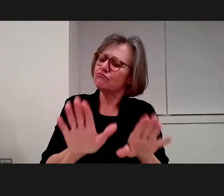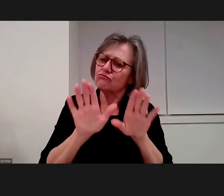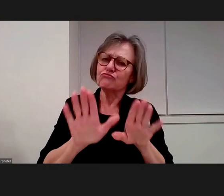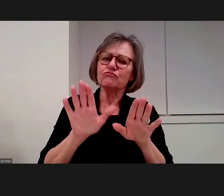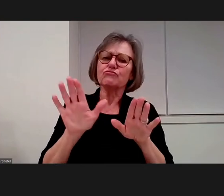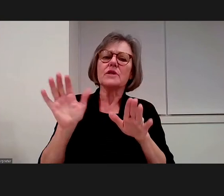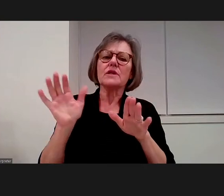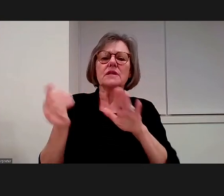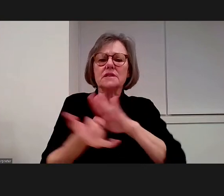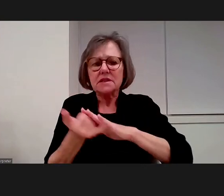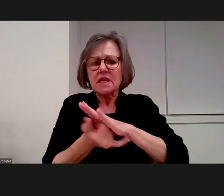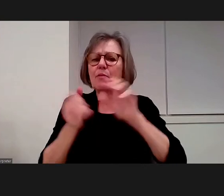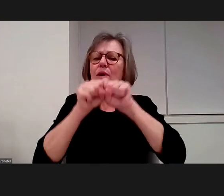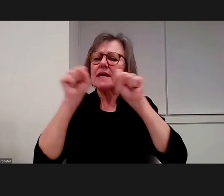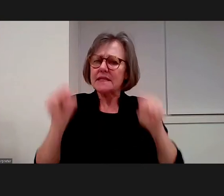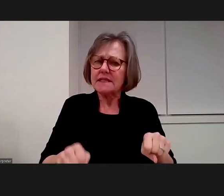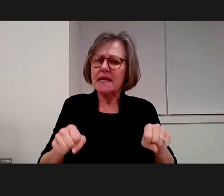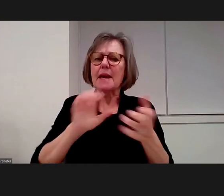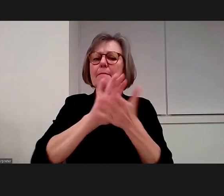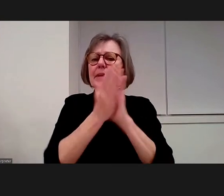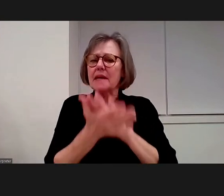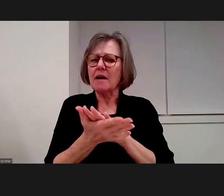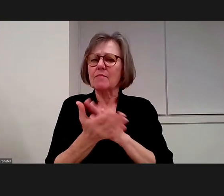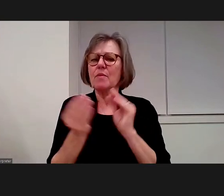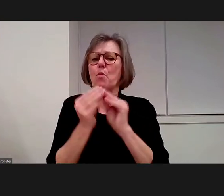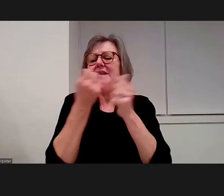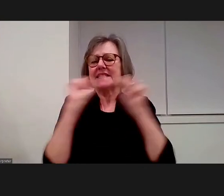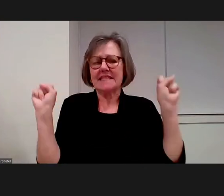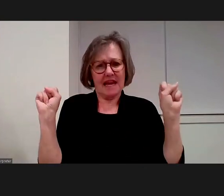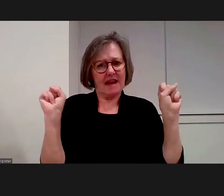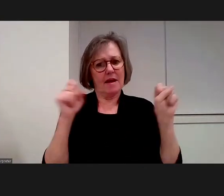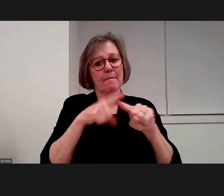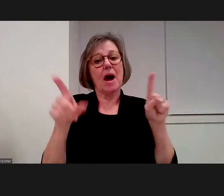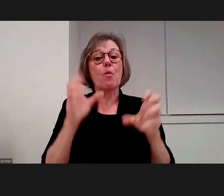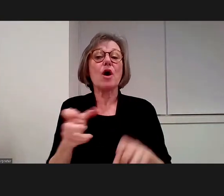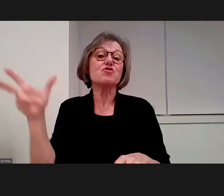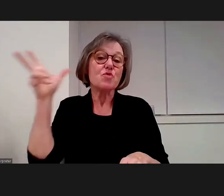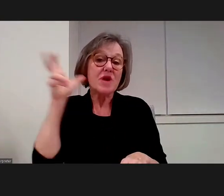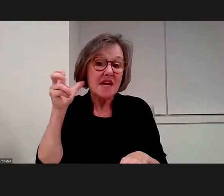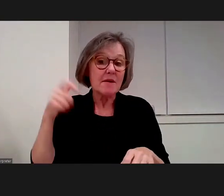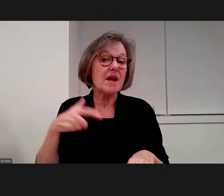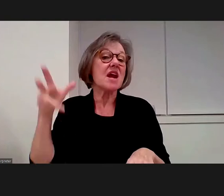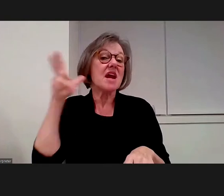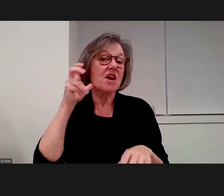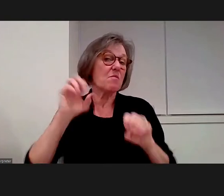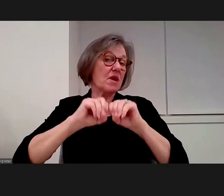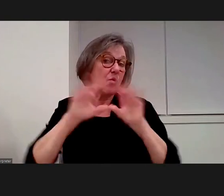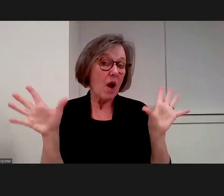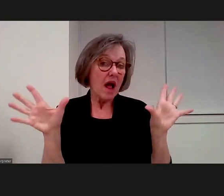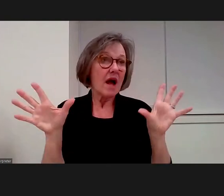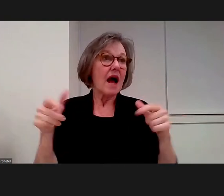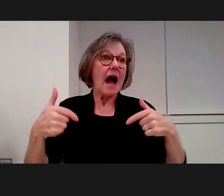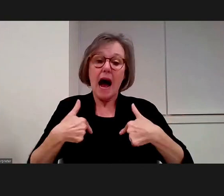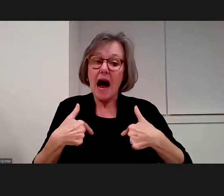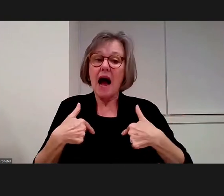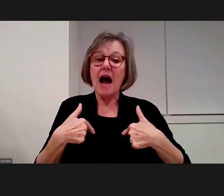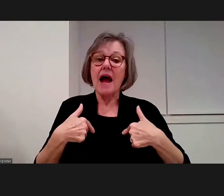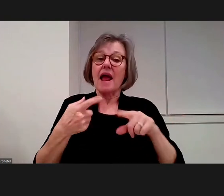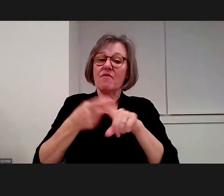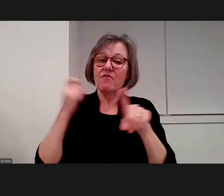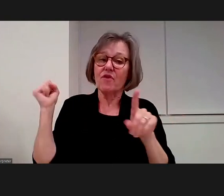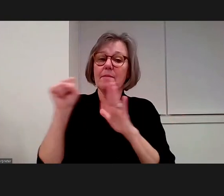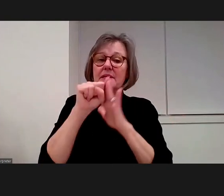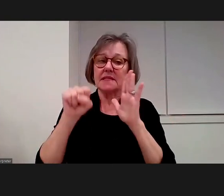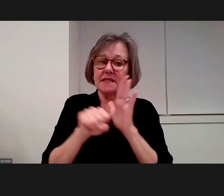subway system is becoming safe. But I want you to hear me and hear me well. I am from the